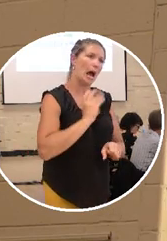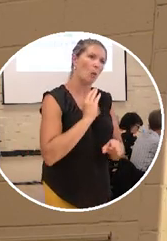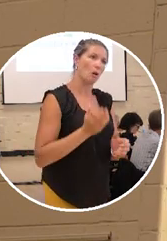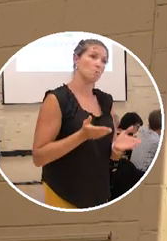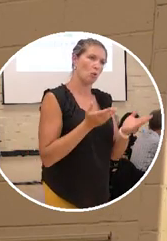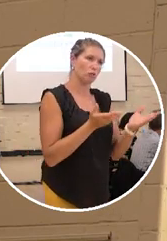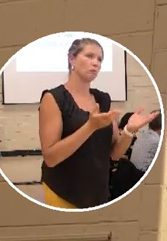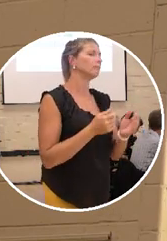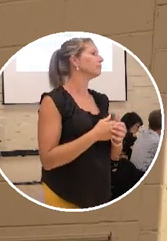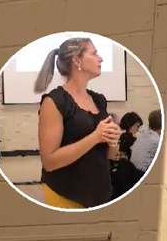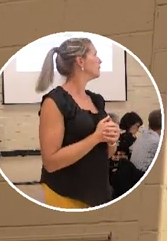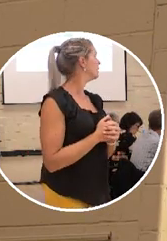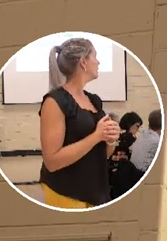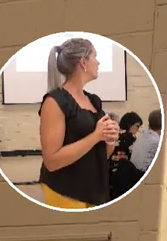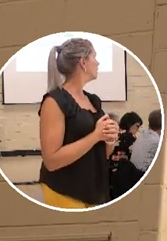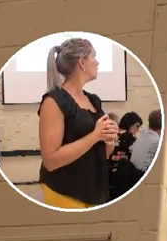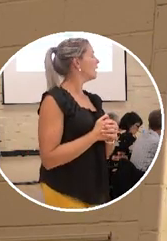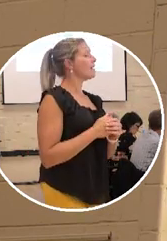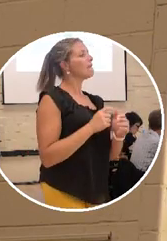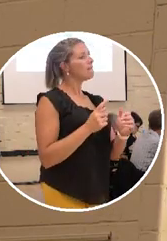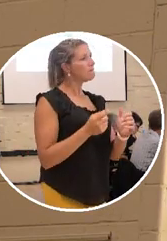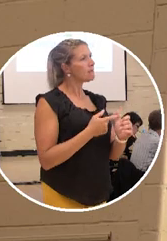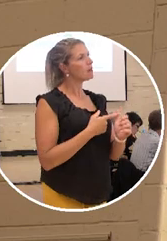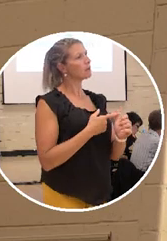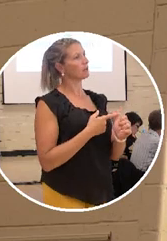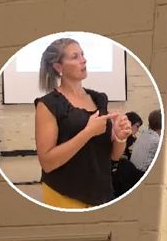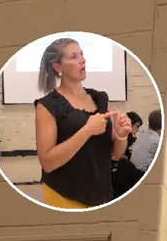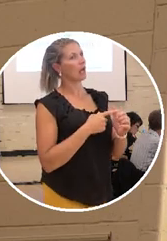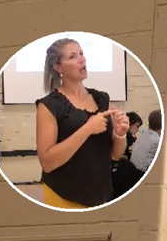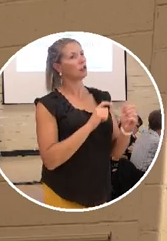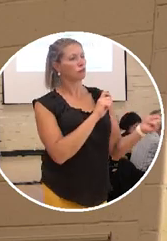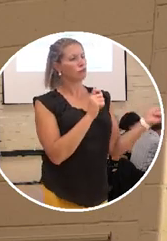First, I'll start with the amendments to the Constitution.